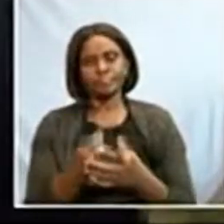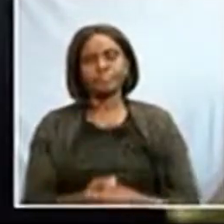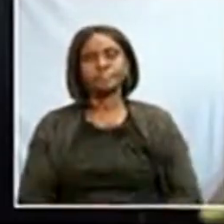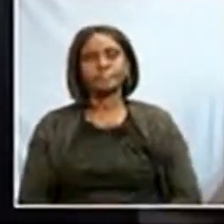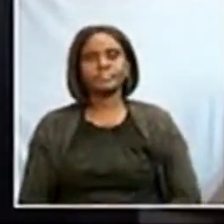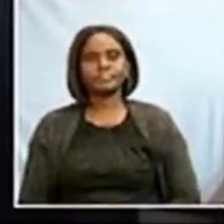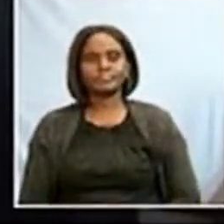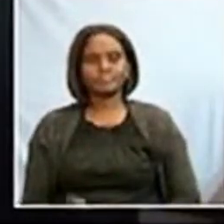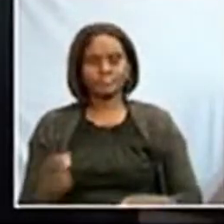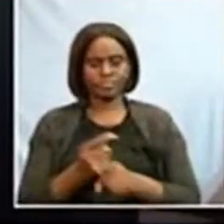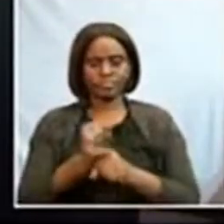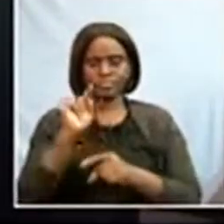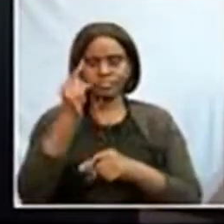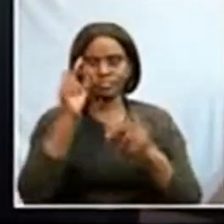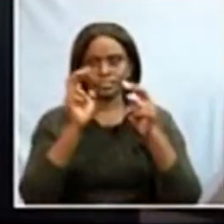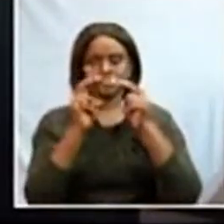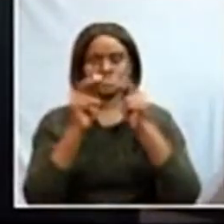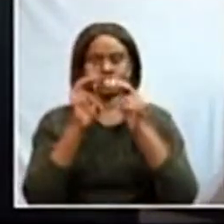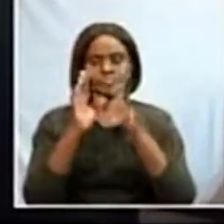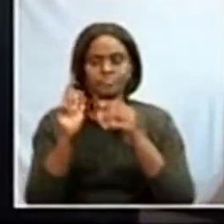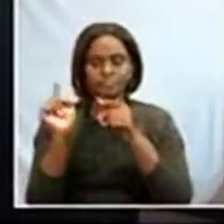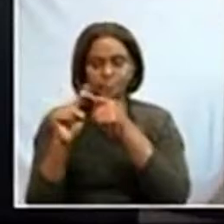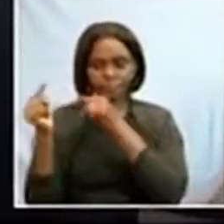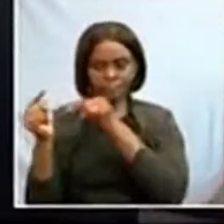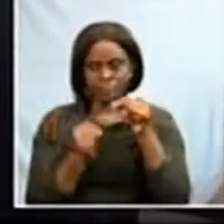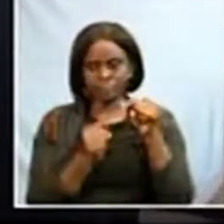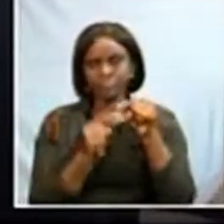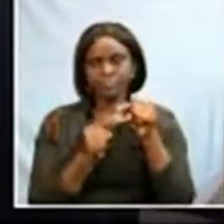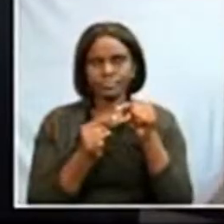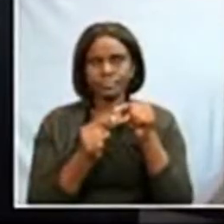from the first contractor to come to